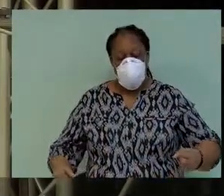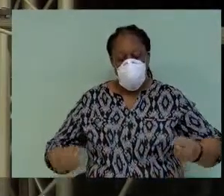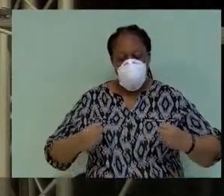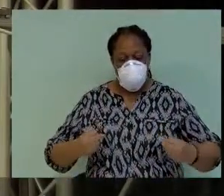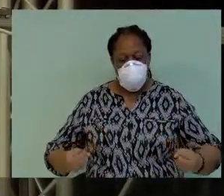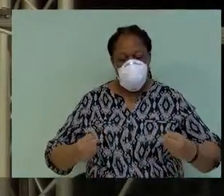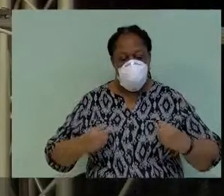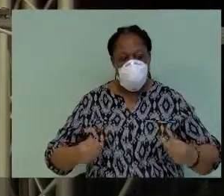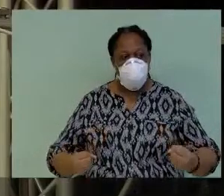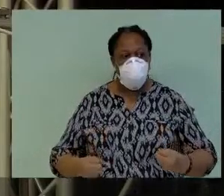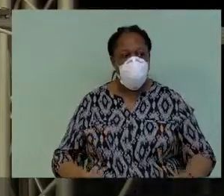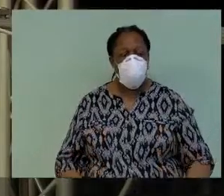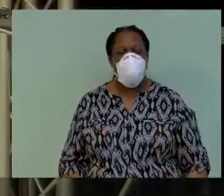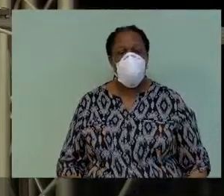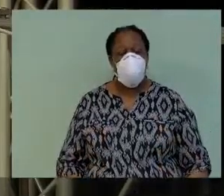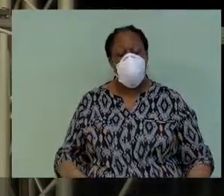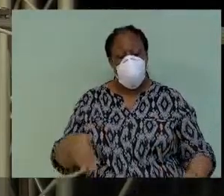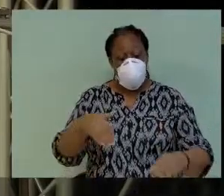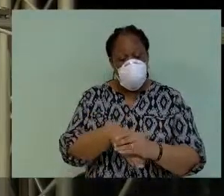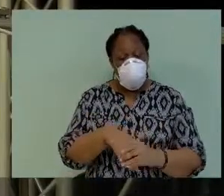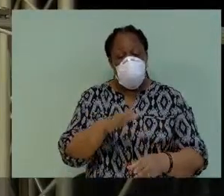during and after the